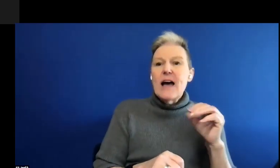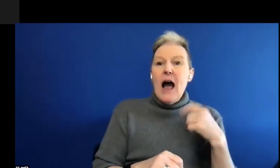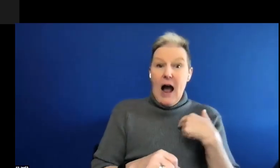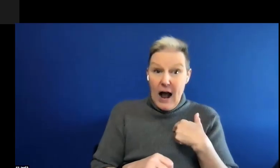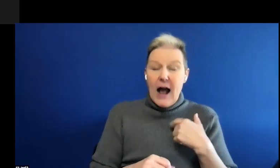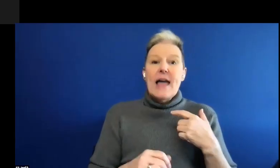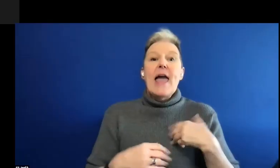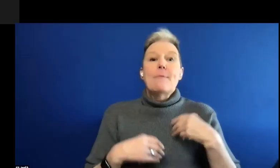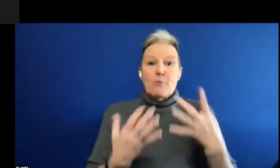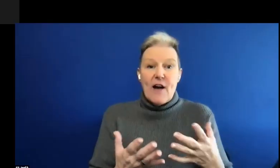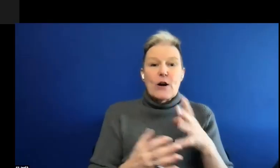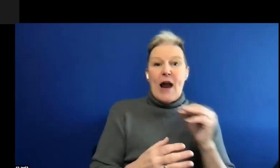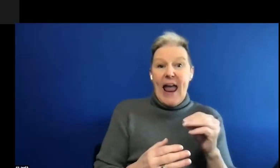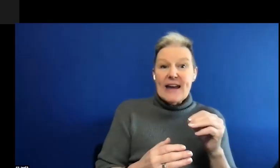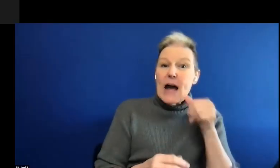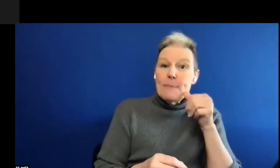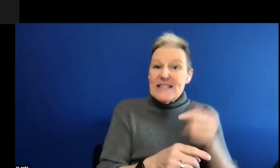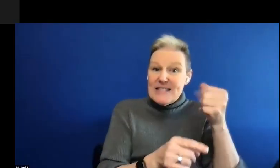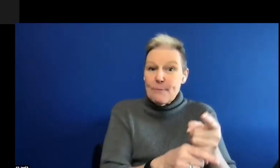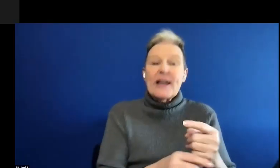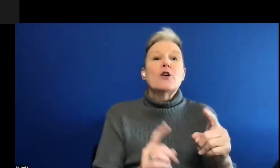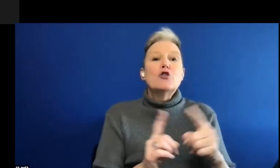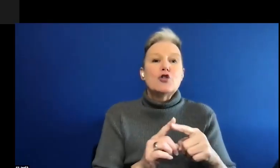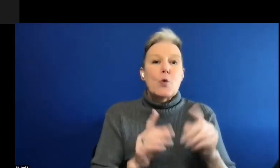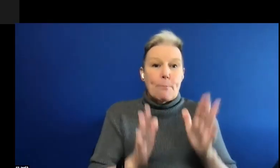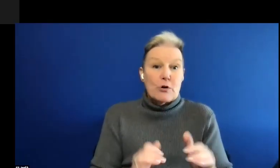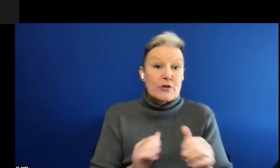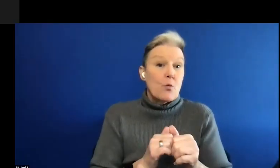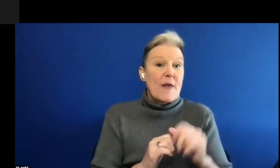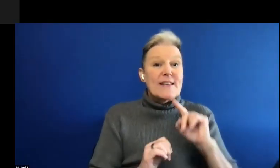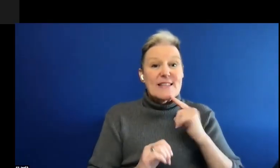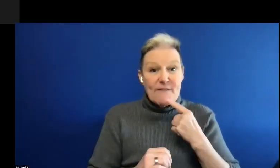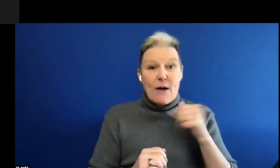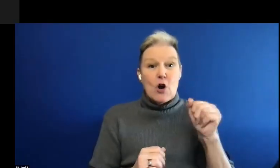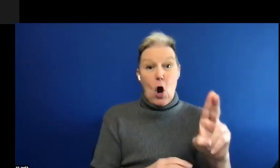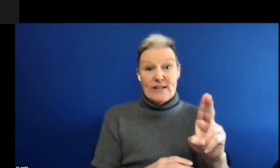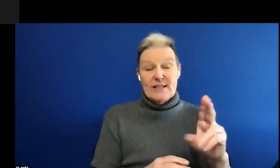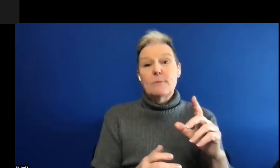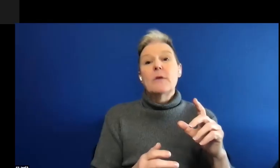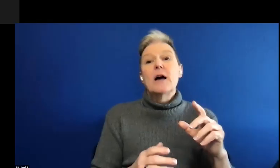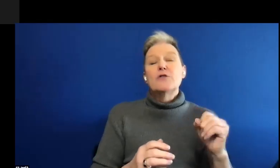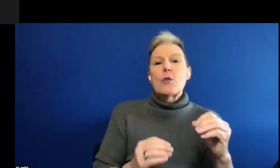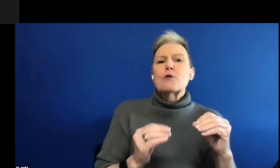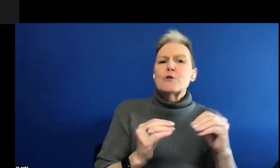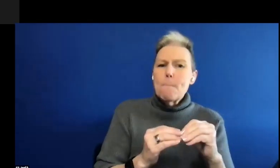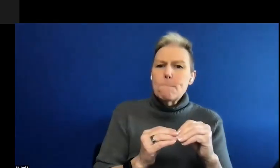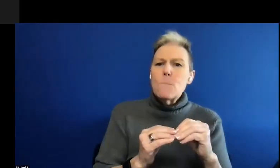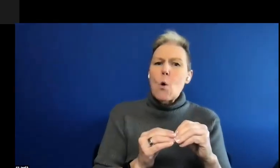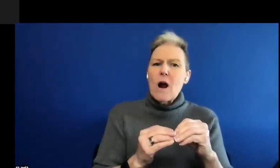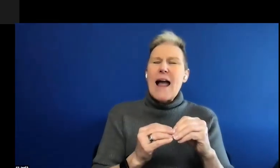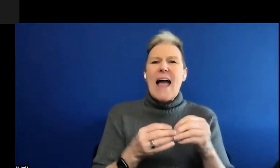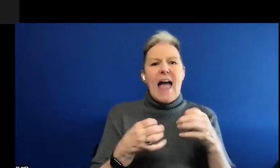to an individual with profound autism, it is really important that there is a much better and more concerted